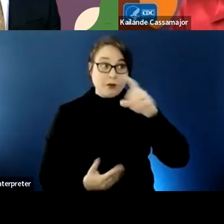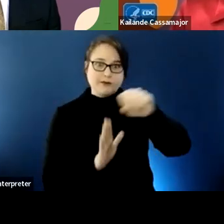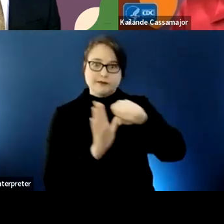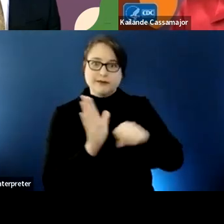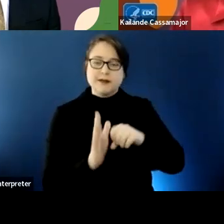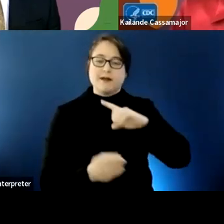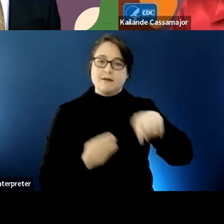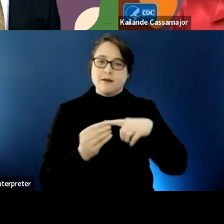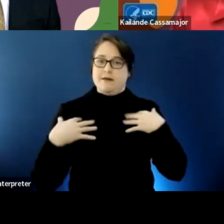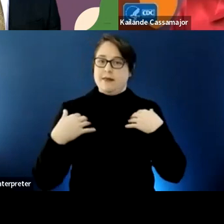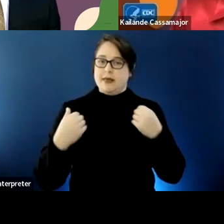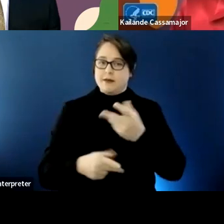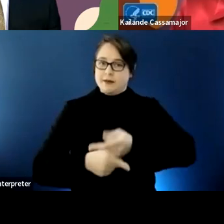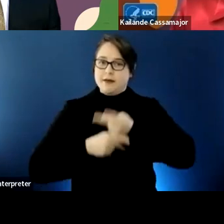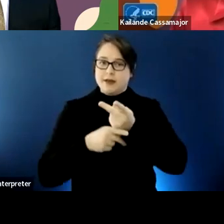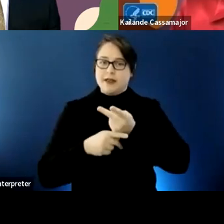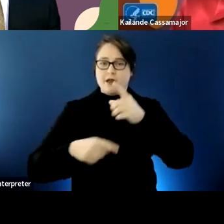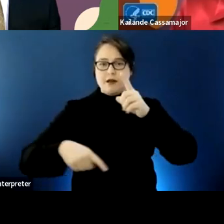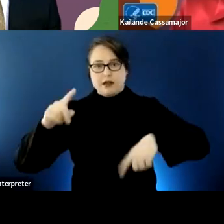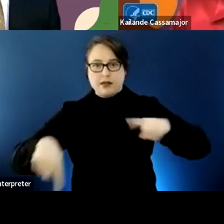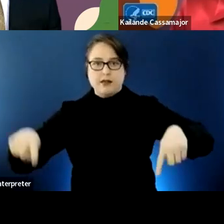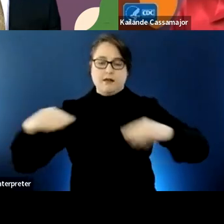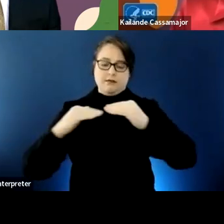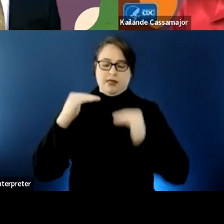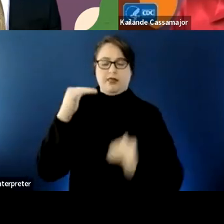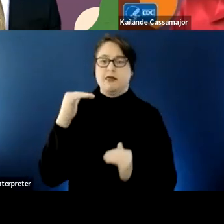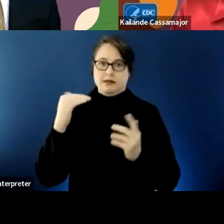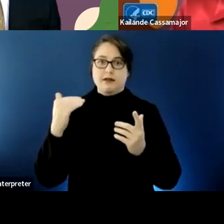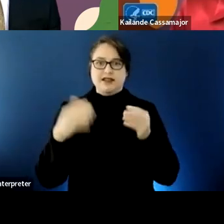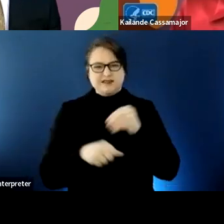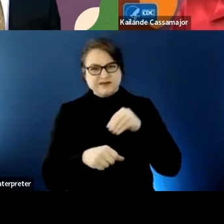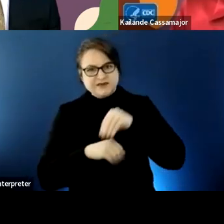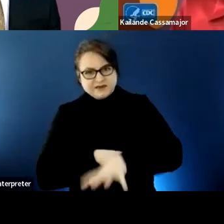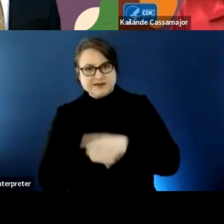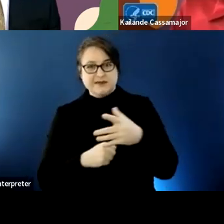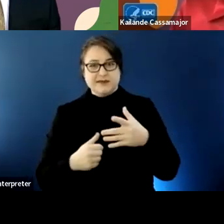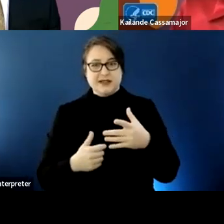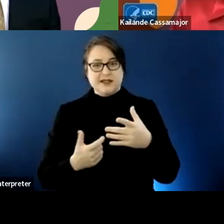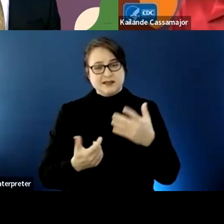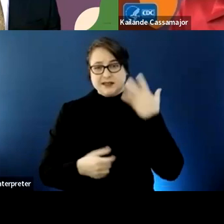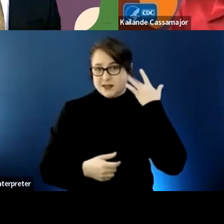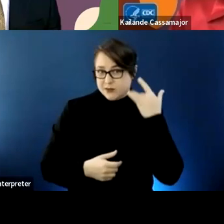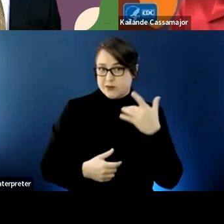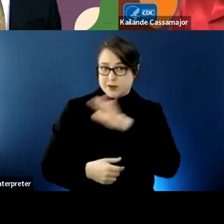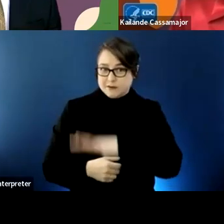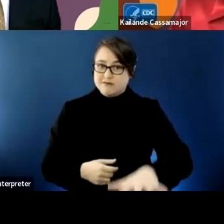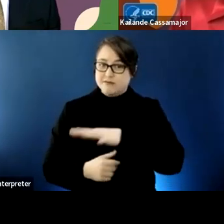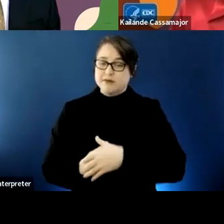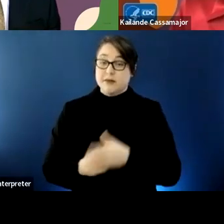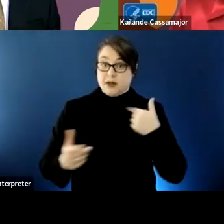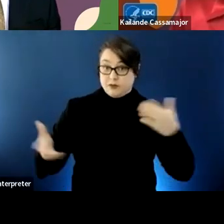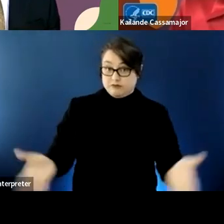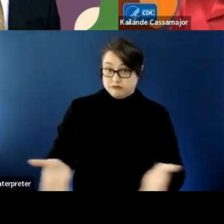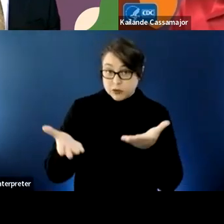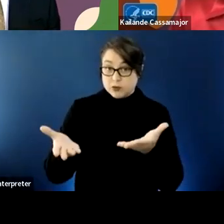healthcare that affected Californians. And I mentioned this before, but I would urge the CDC to do the